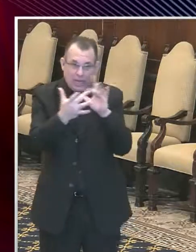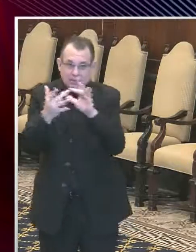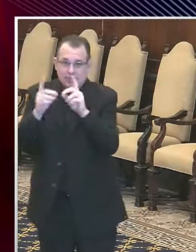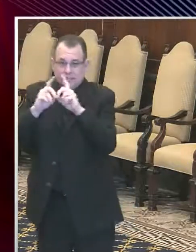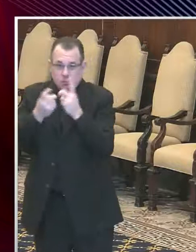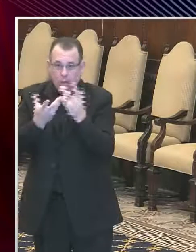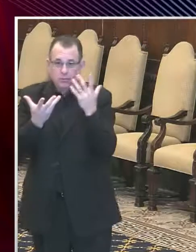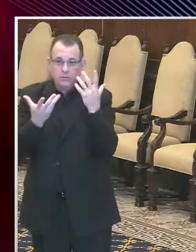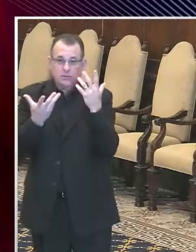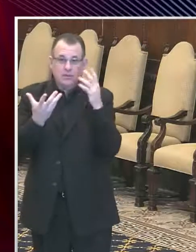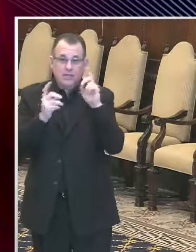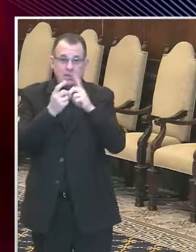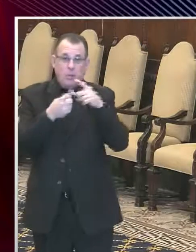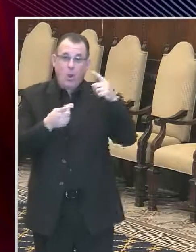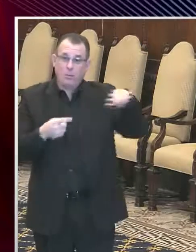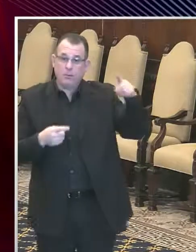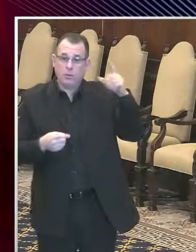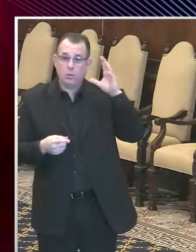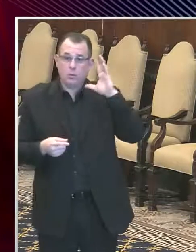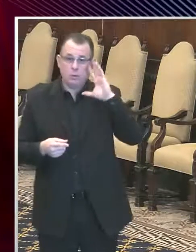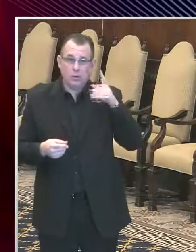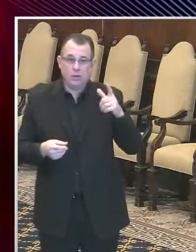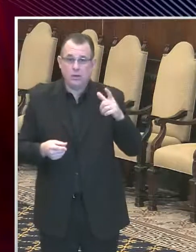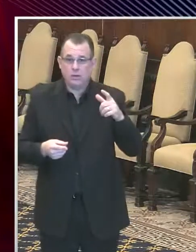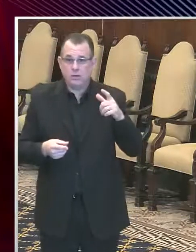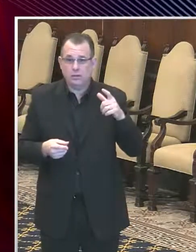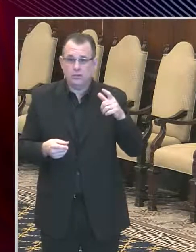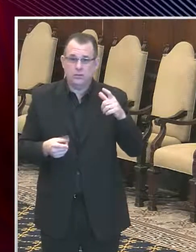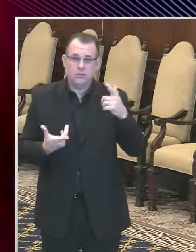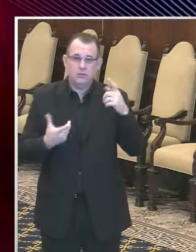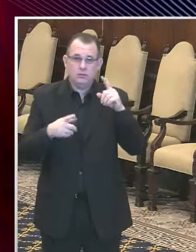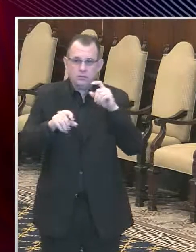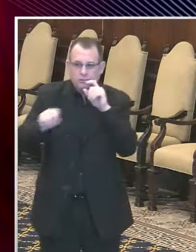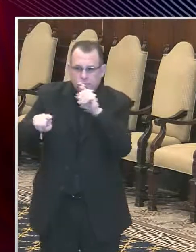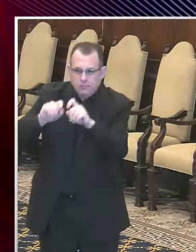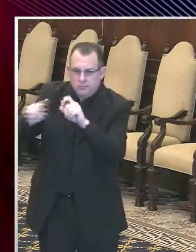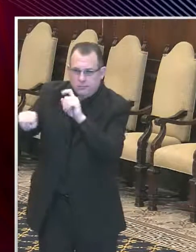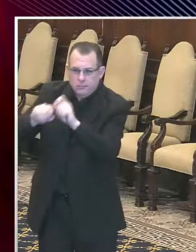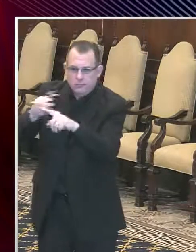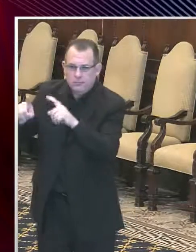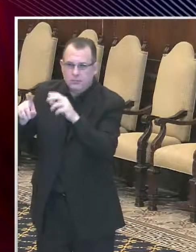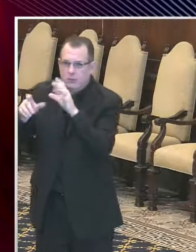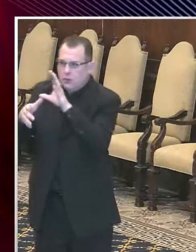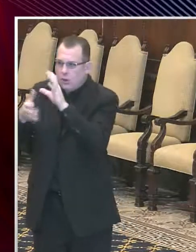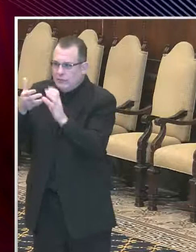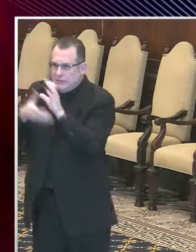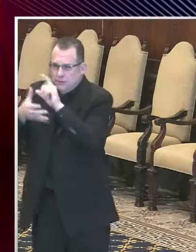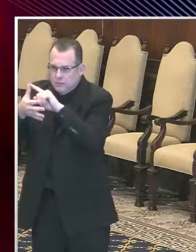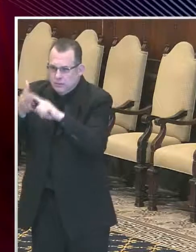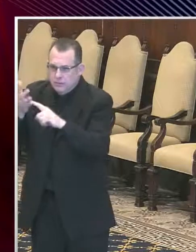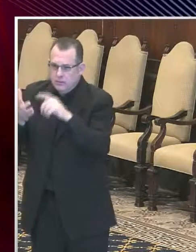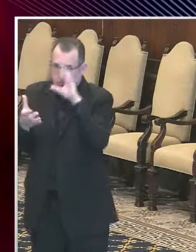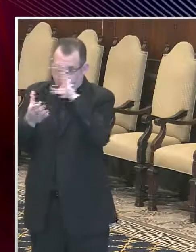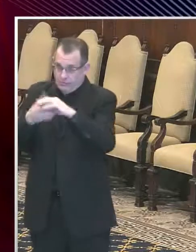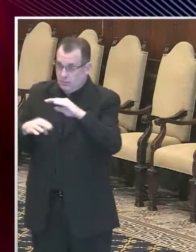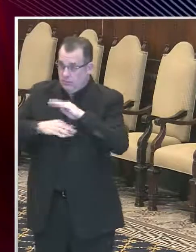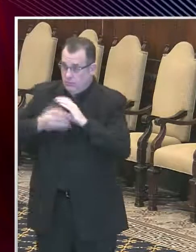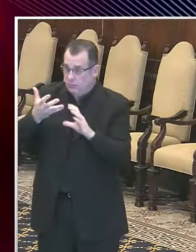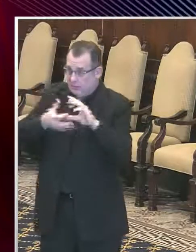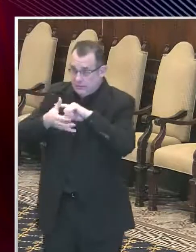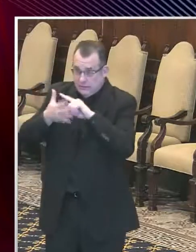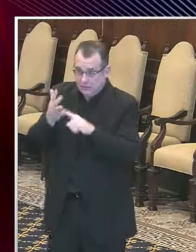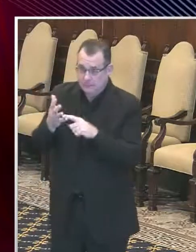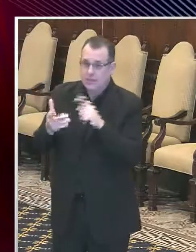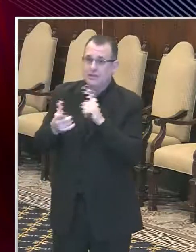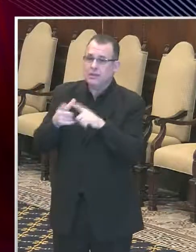through a series of qualifying questions, and then assuming that they meet the criteria, they will be